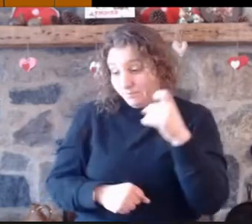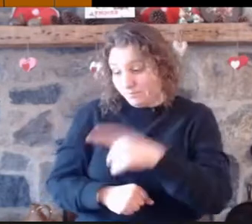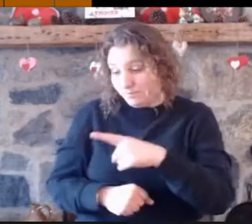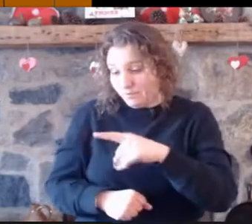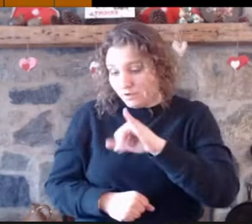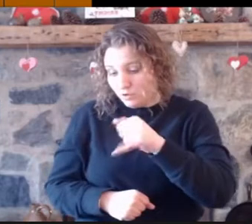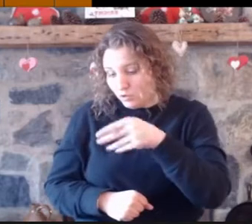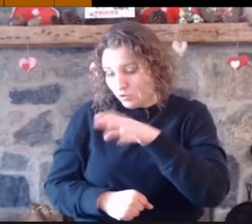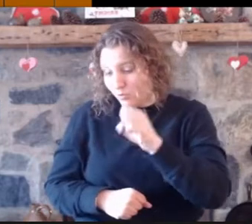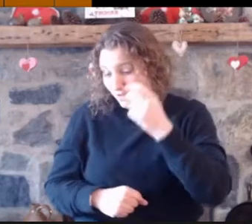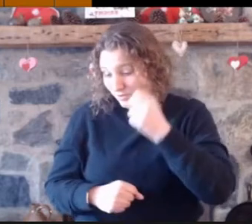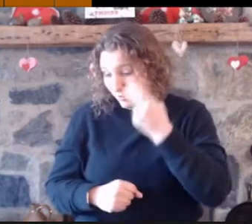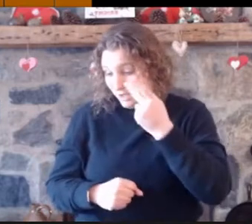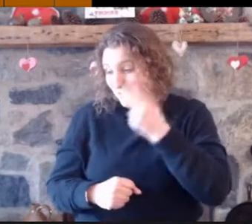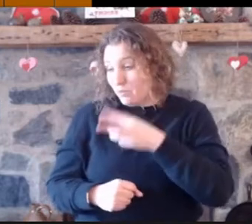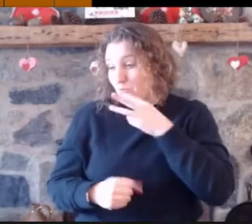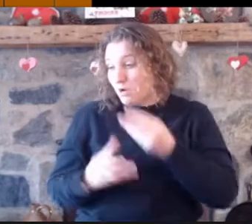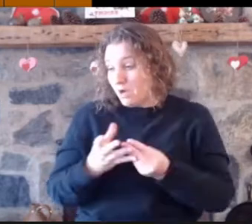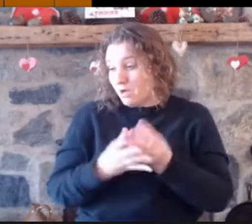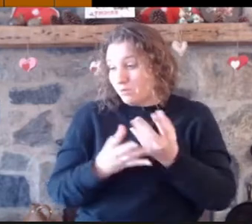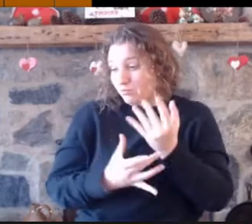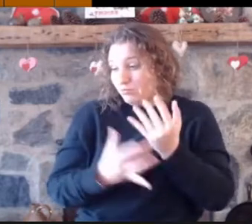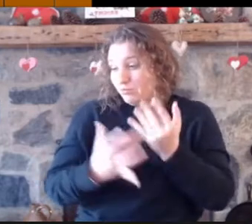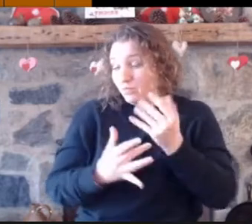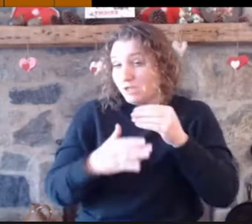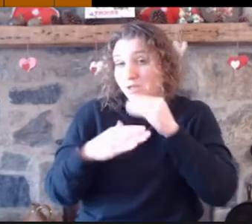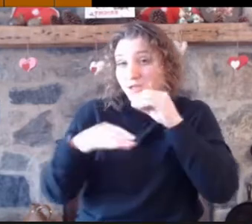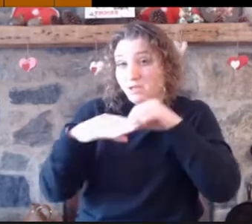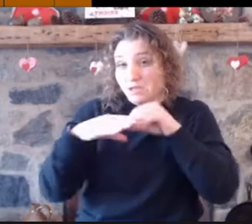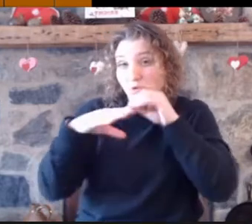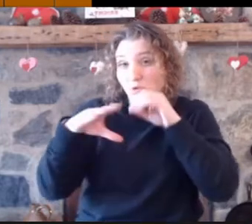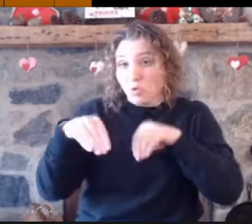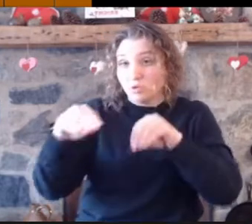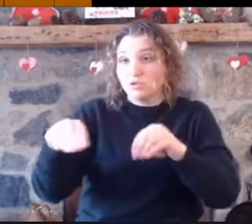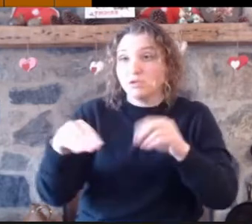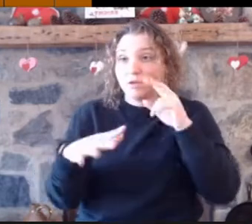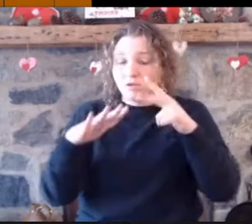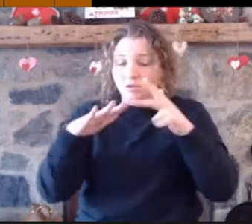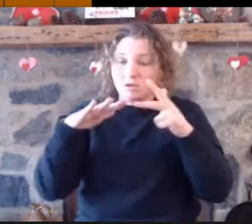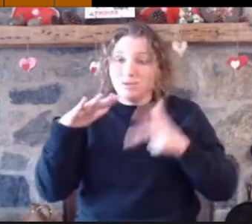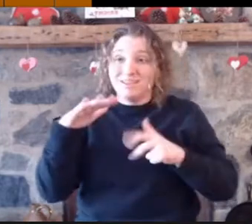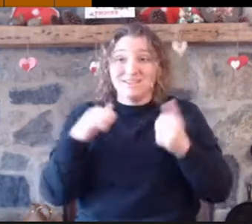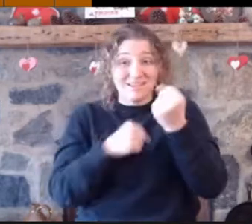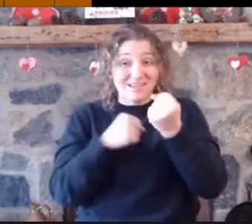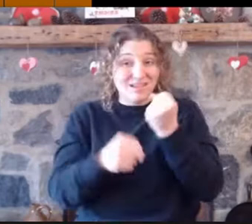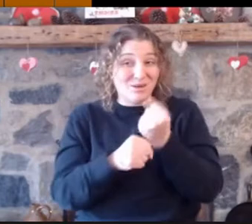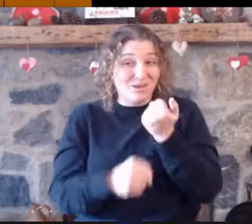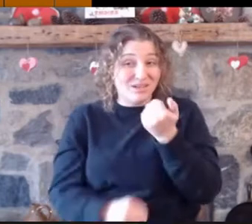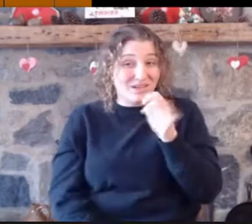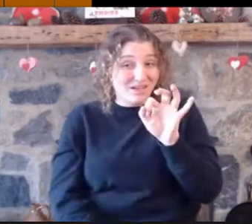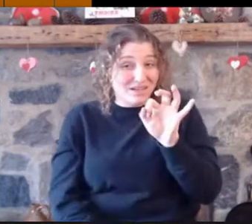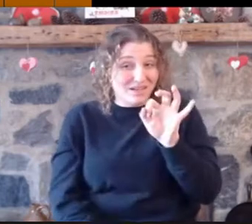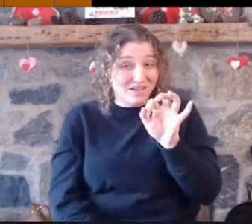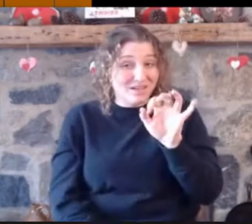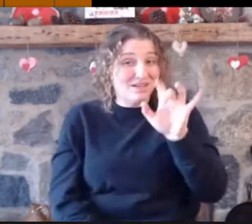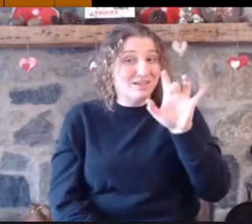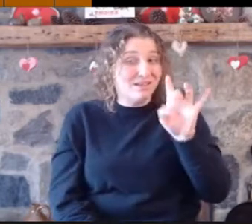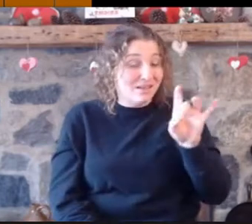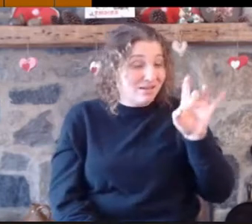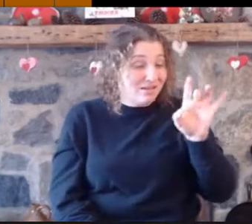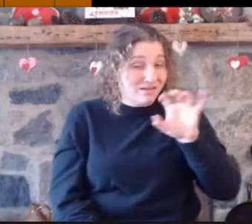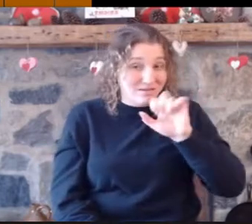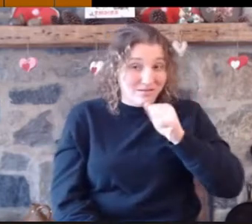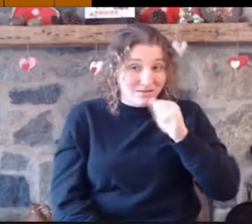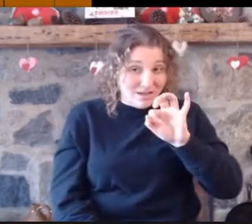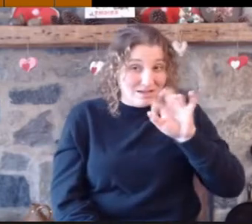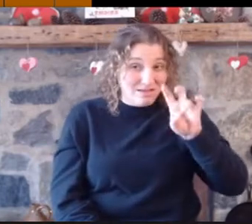until 1977 to develop a predecessor to this kind of research sub. 1977 is the first time we got a sub strong enough to go